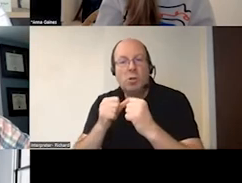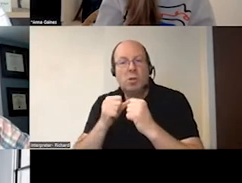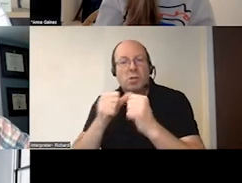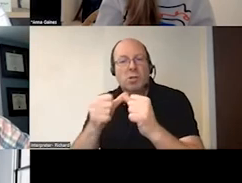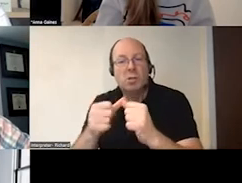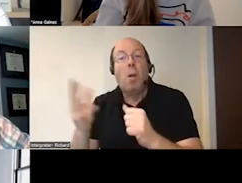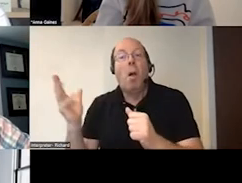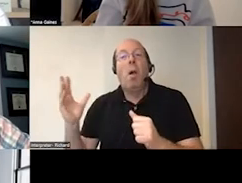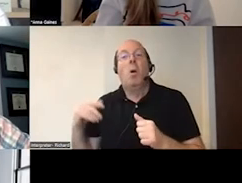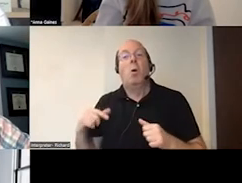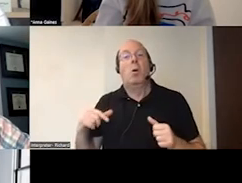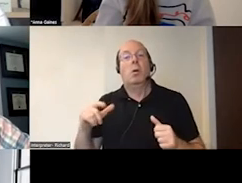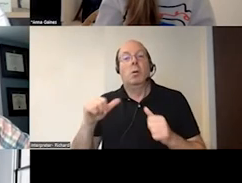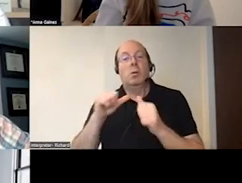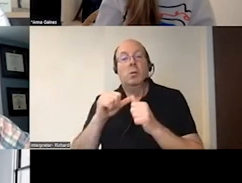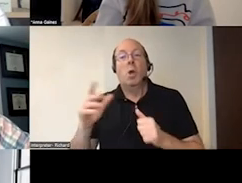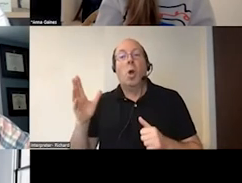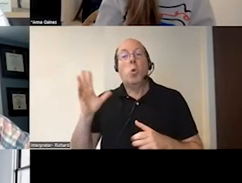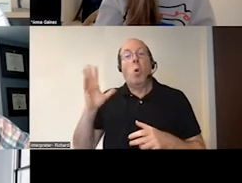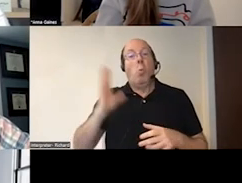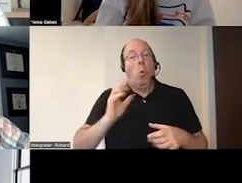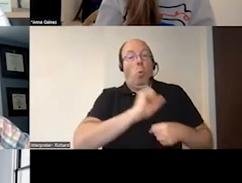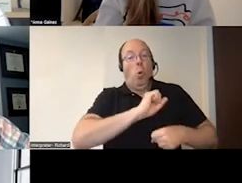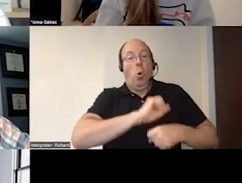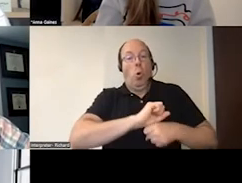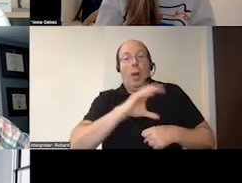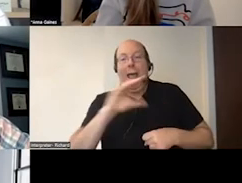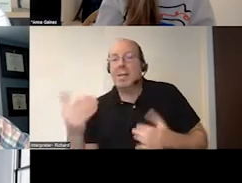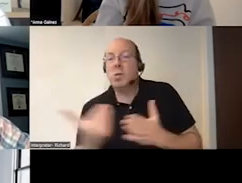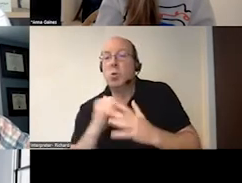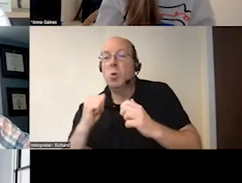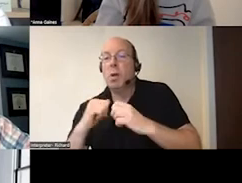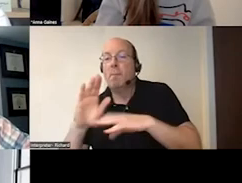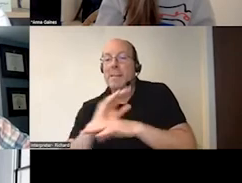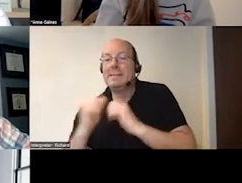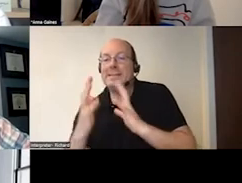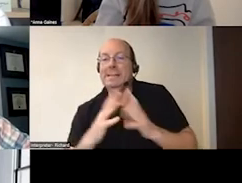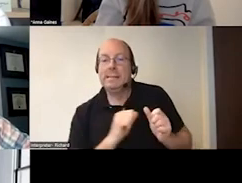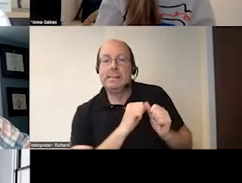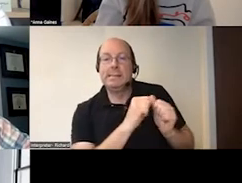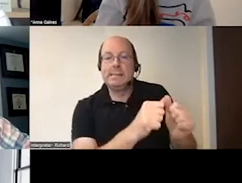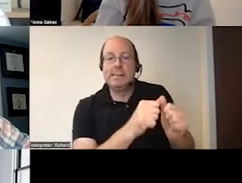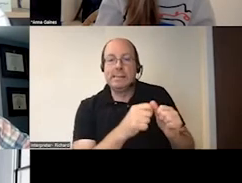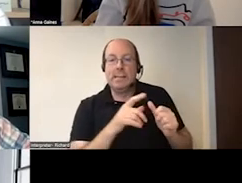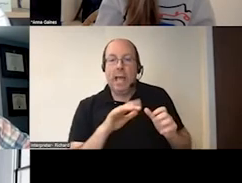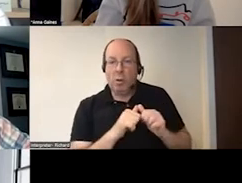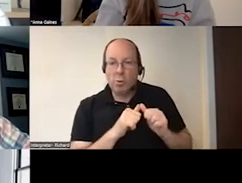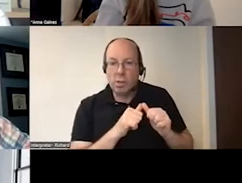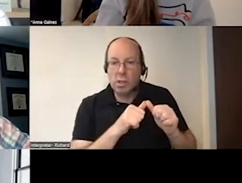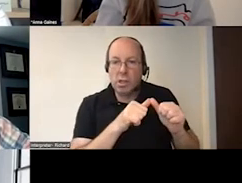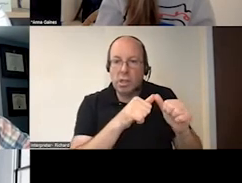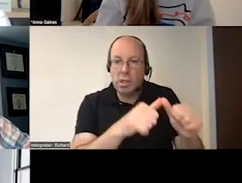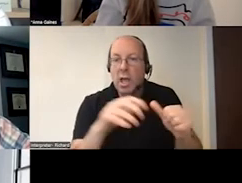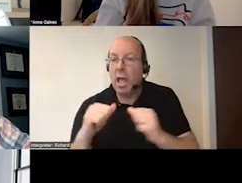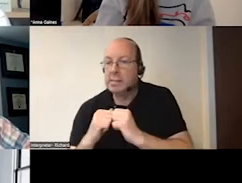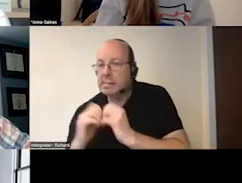previously on while considering the change and transition to your entrepreneurial idea and eventually streamlining that